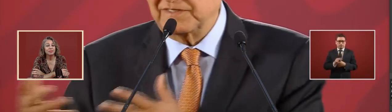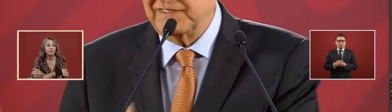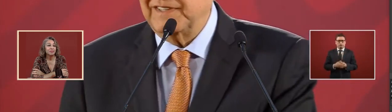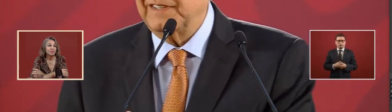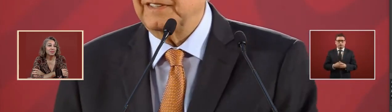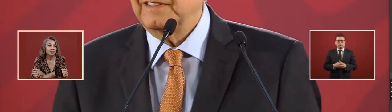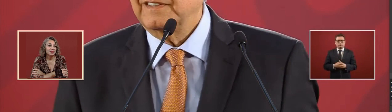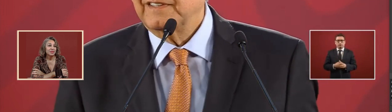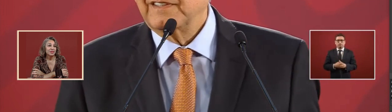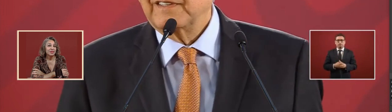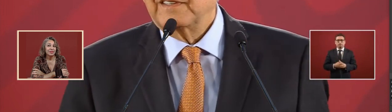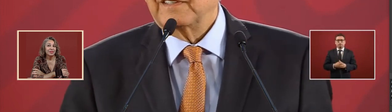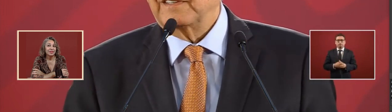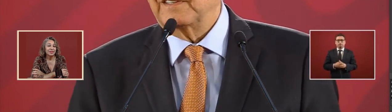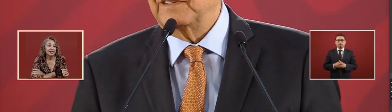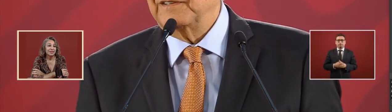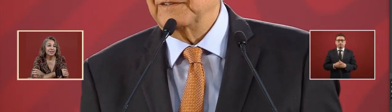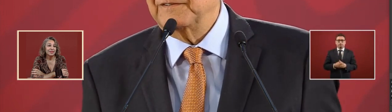no,